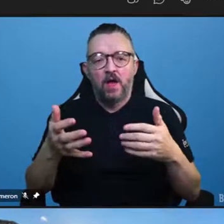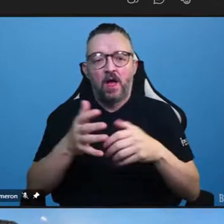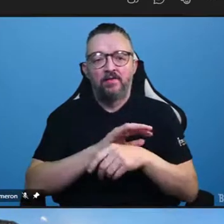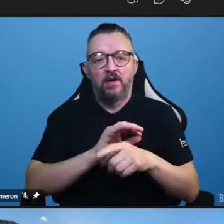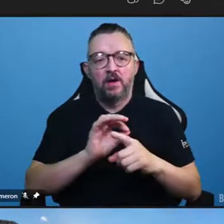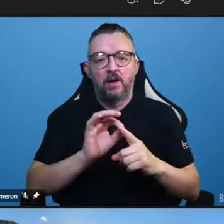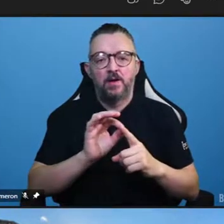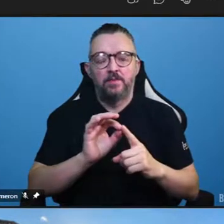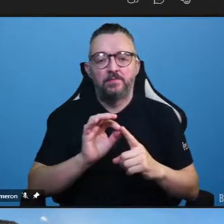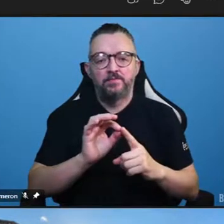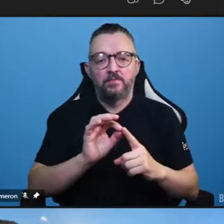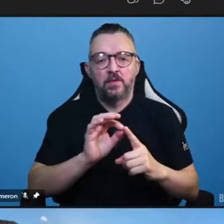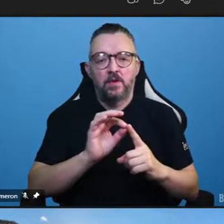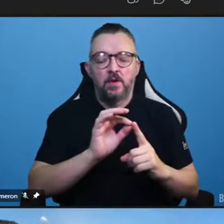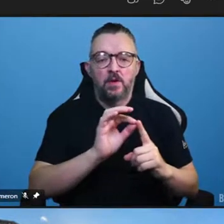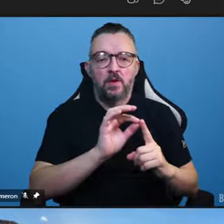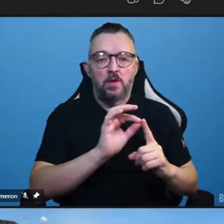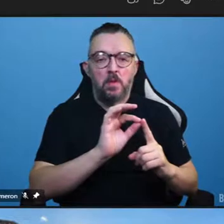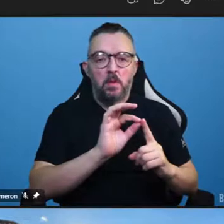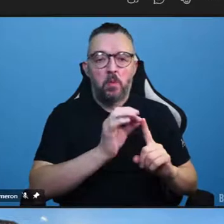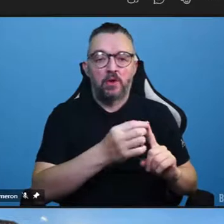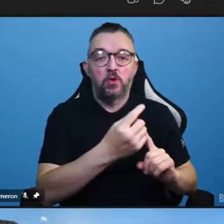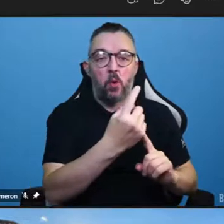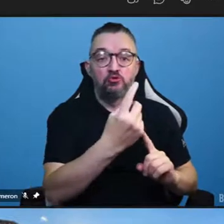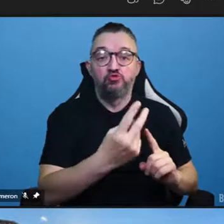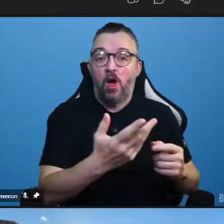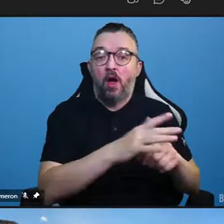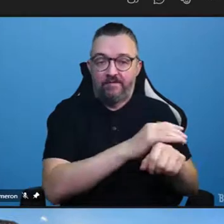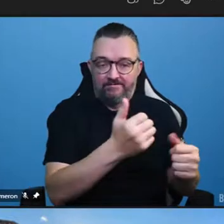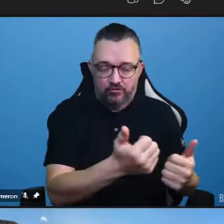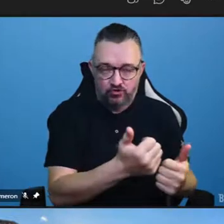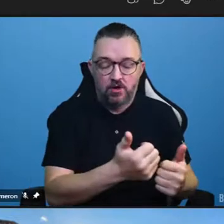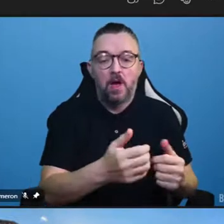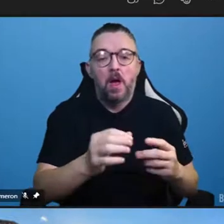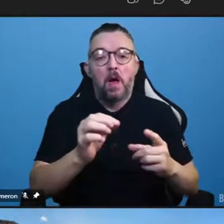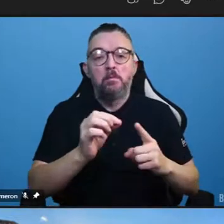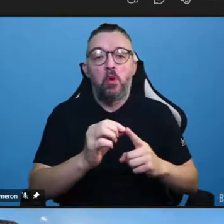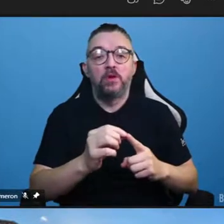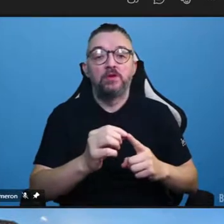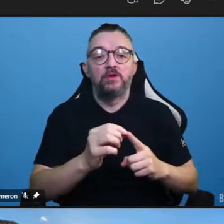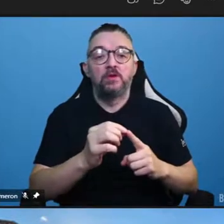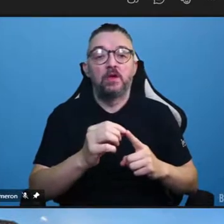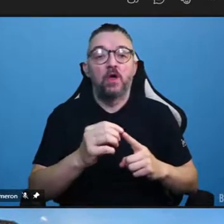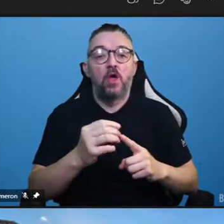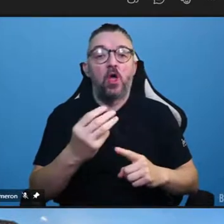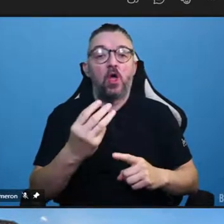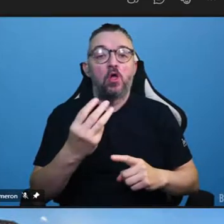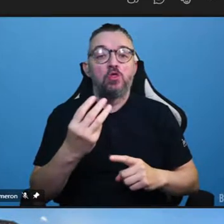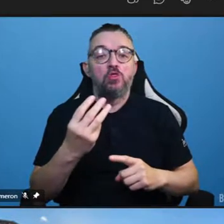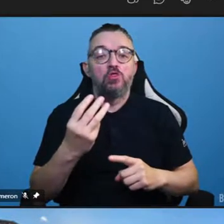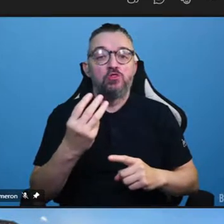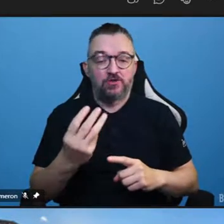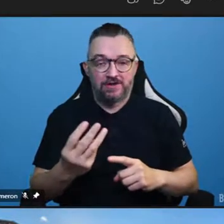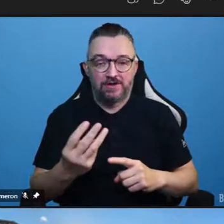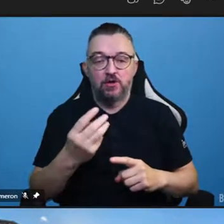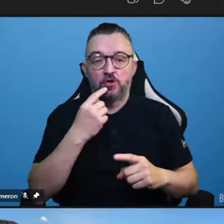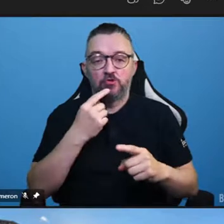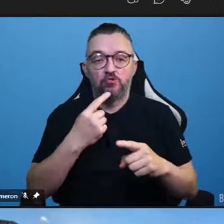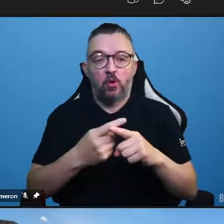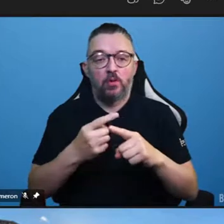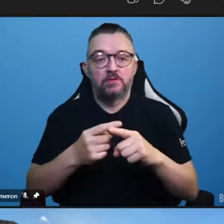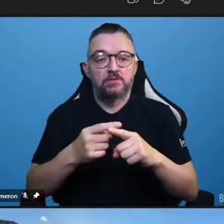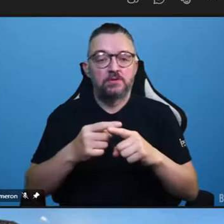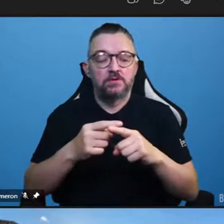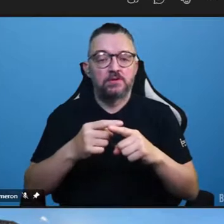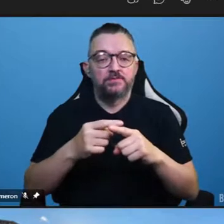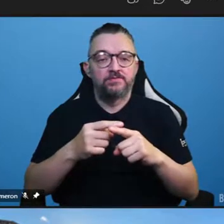assets. Point 3 relates to medium and longer term financial plans. So just reflecting back